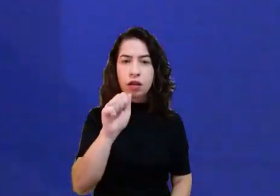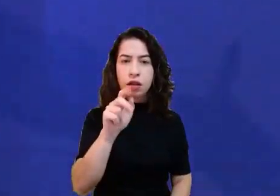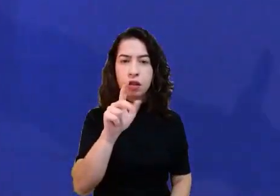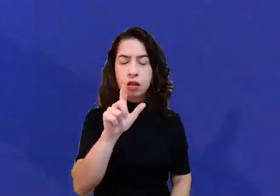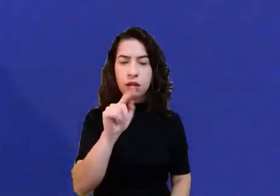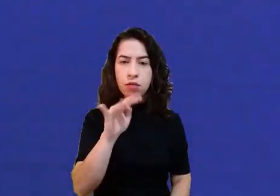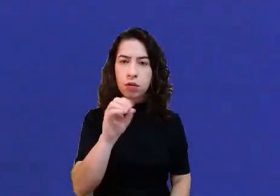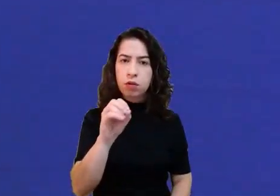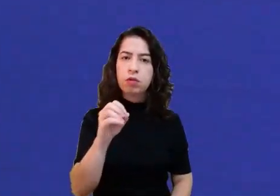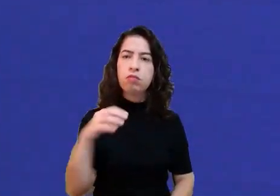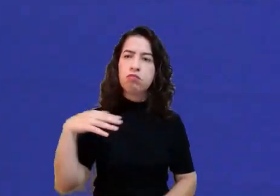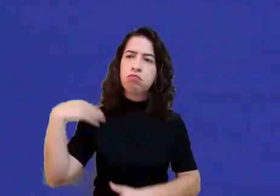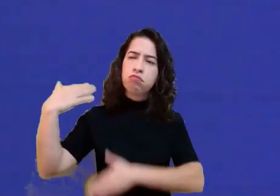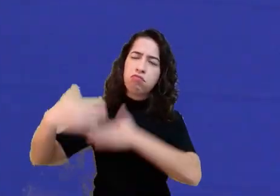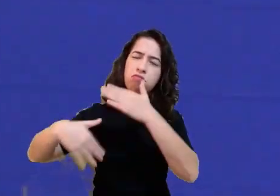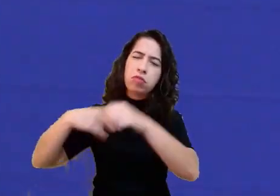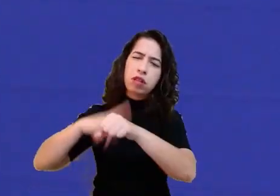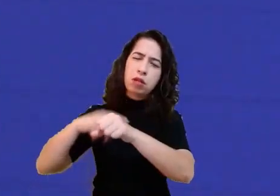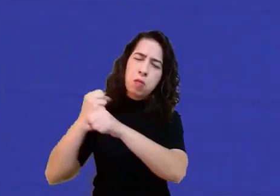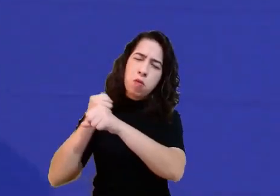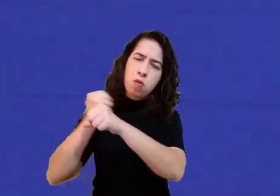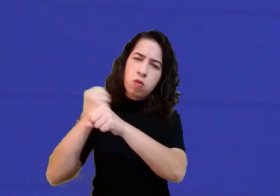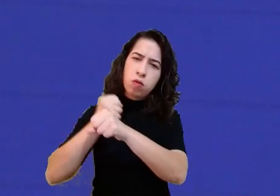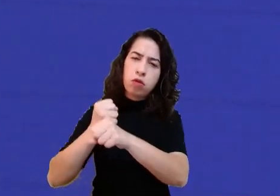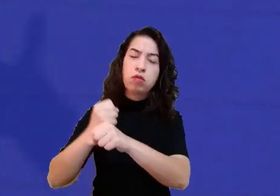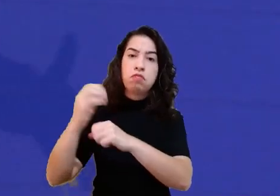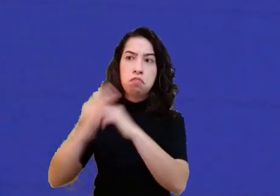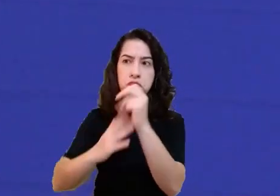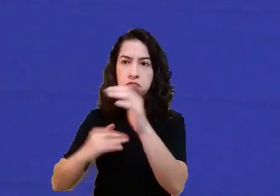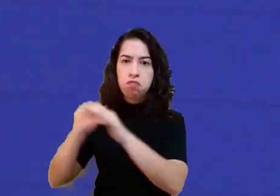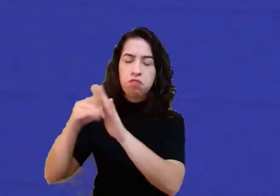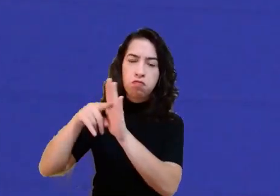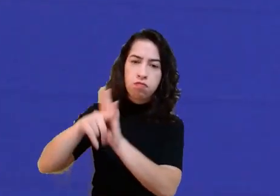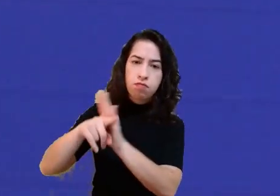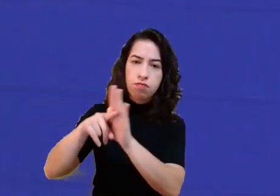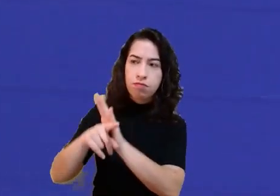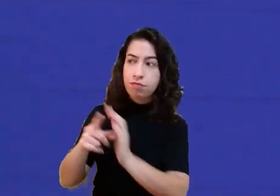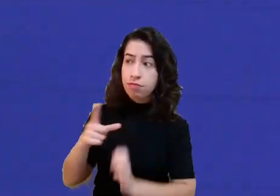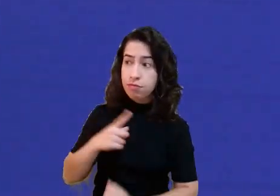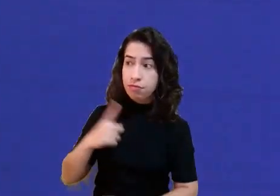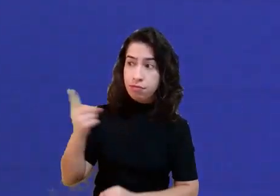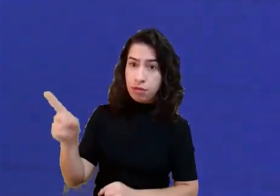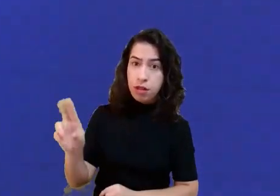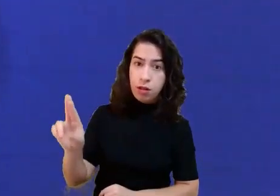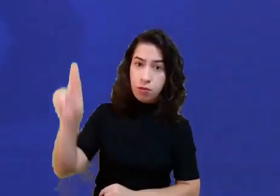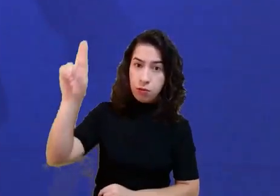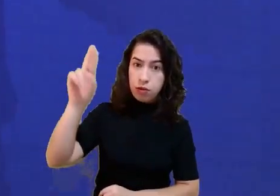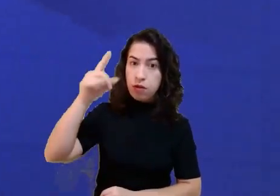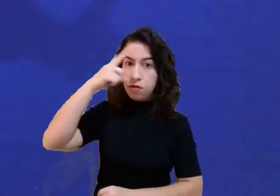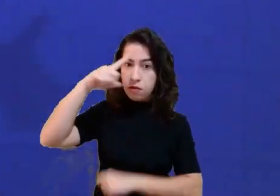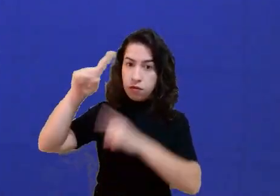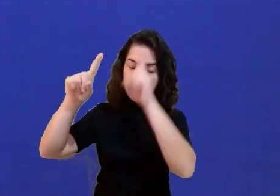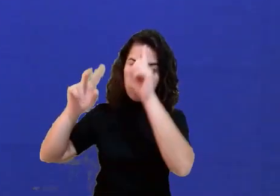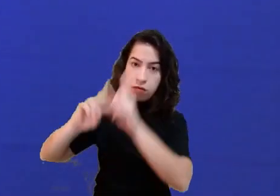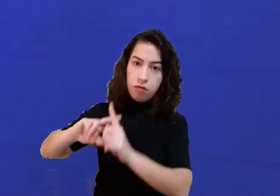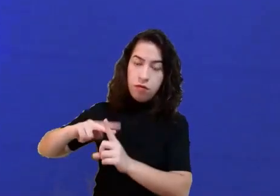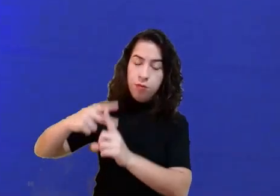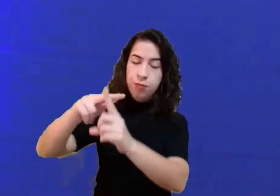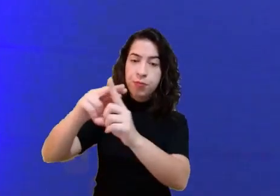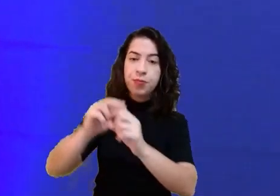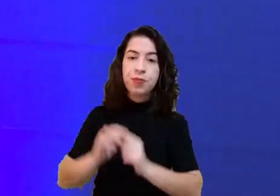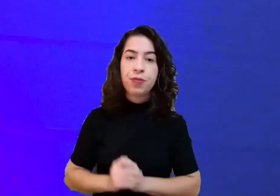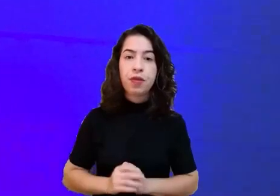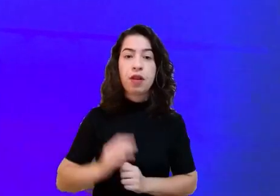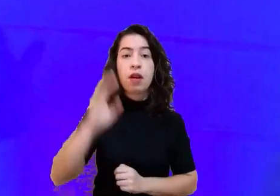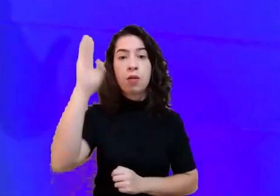by researches. We have Bertolucci here, our partner, responsible for a lot of these innovations throughout the decades, and that put